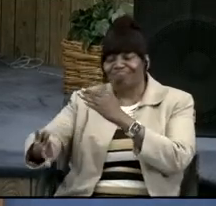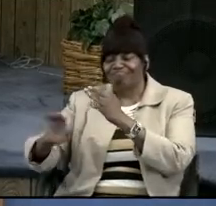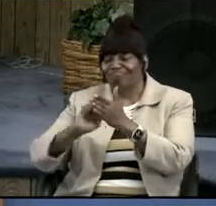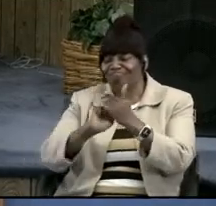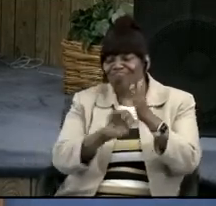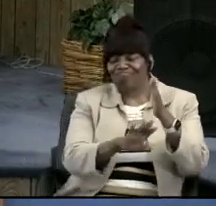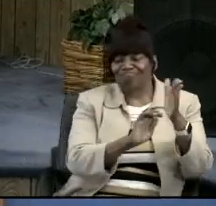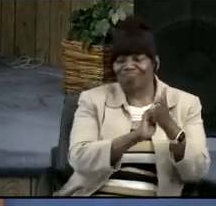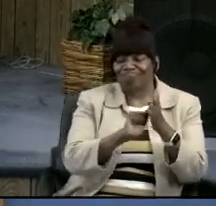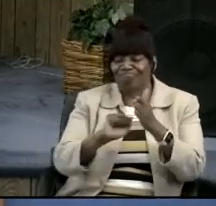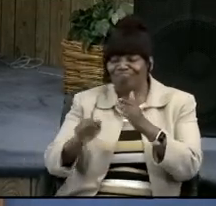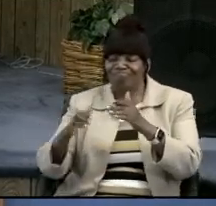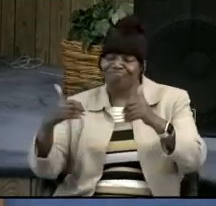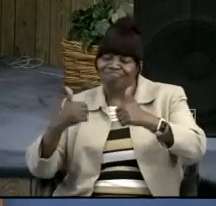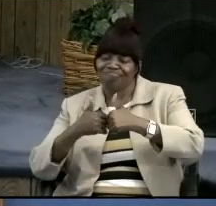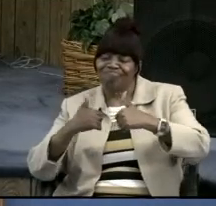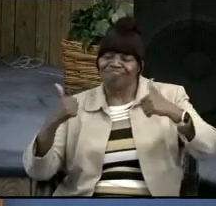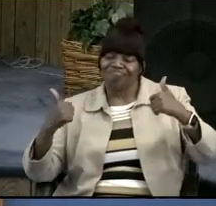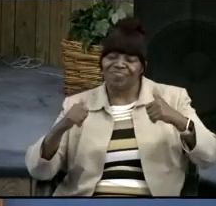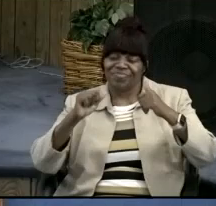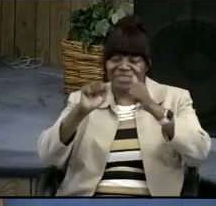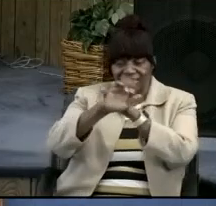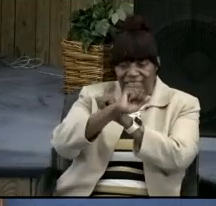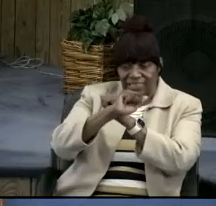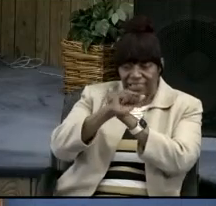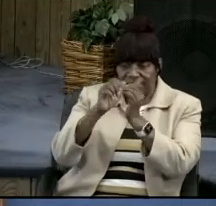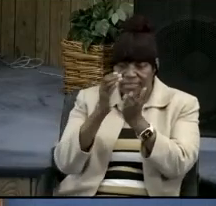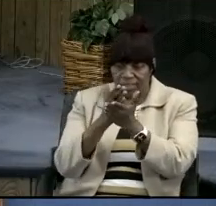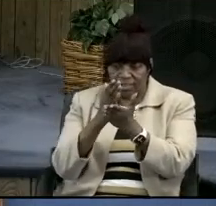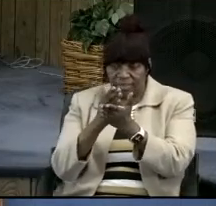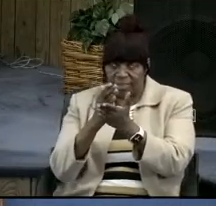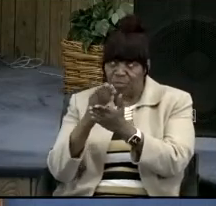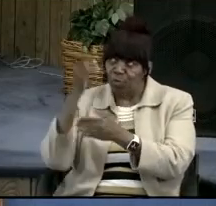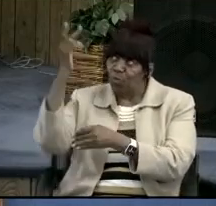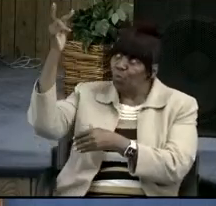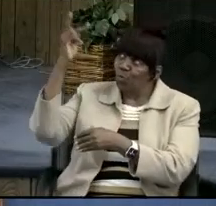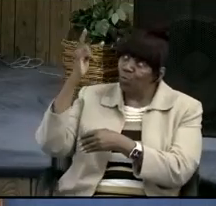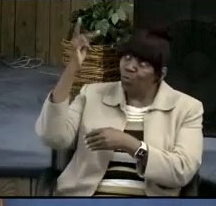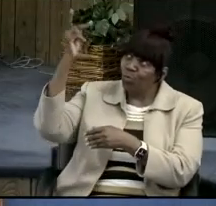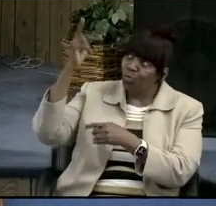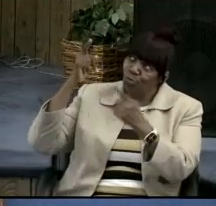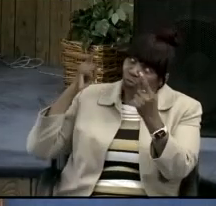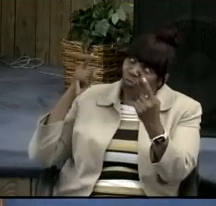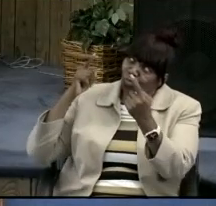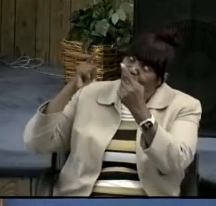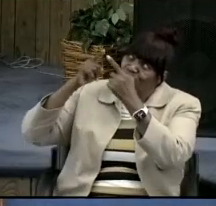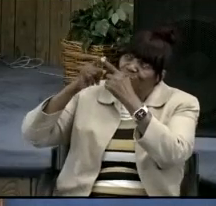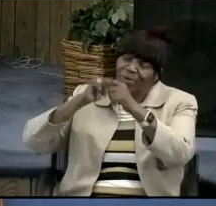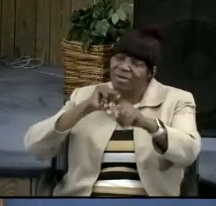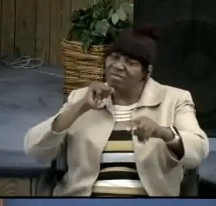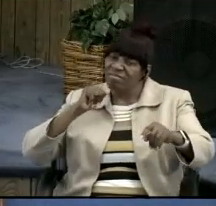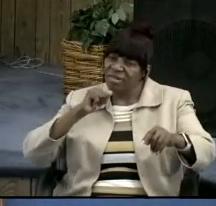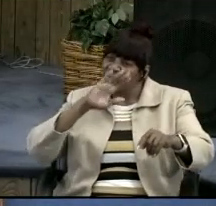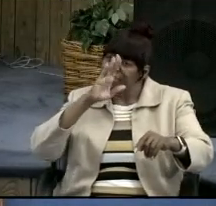You took away the barrier that was preventing you and God to make an agreement that we shall not fall.